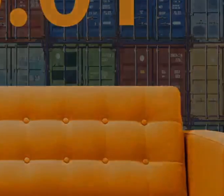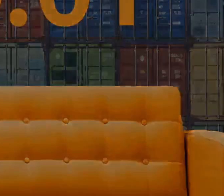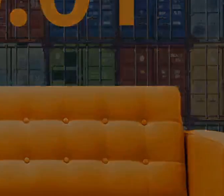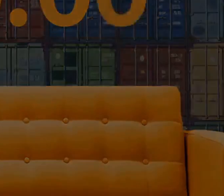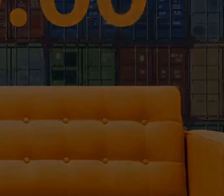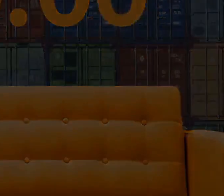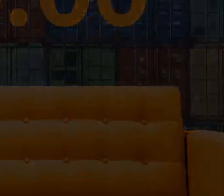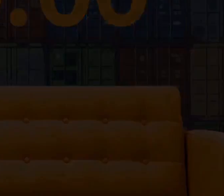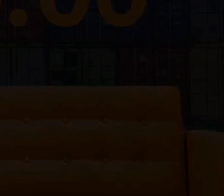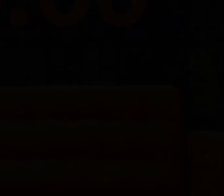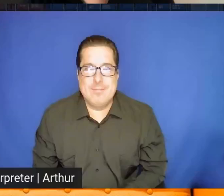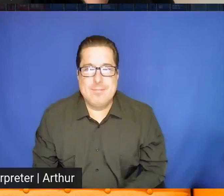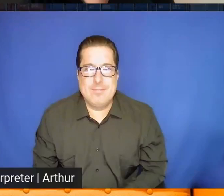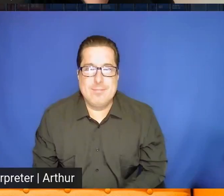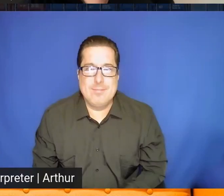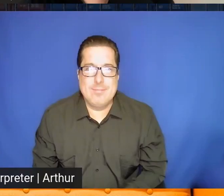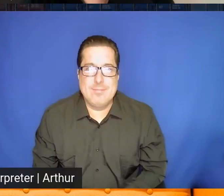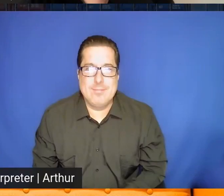go.